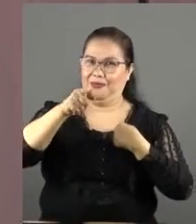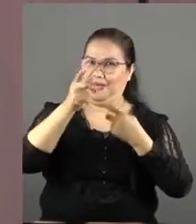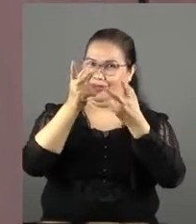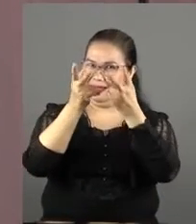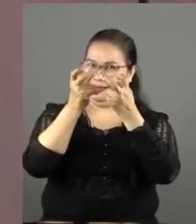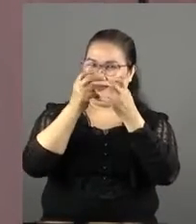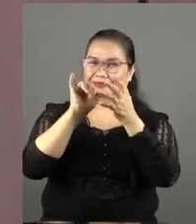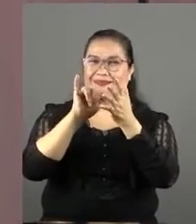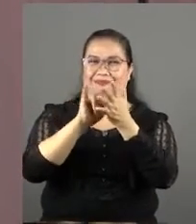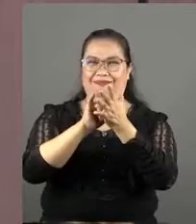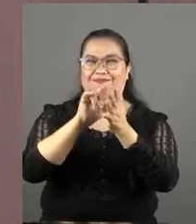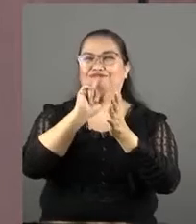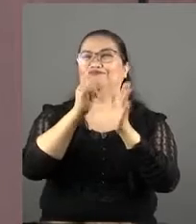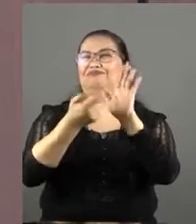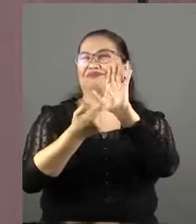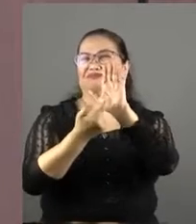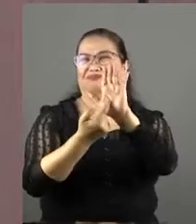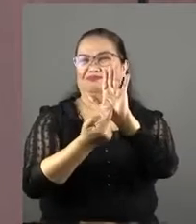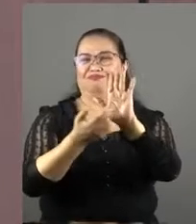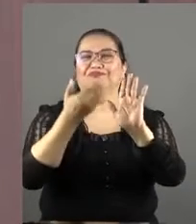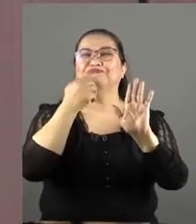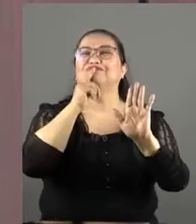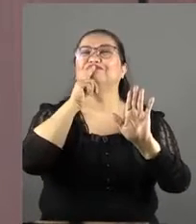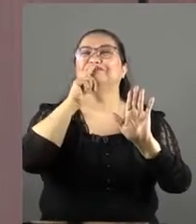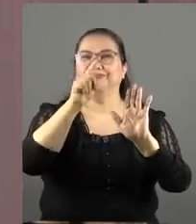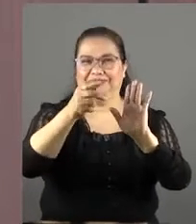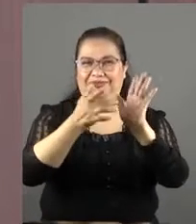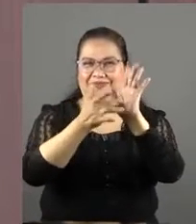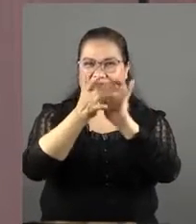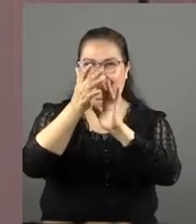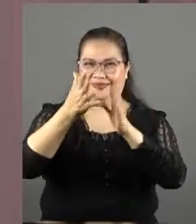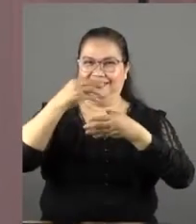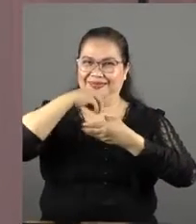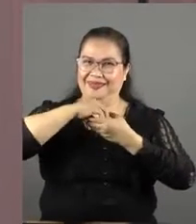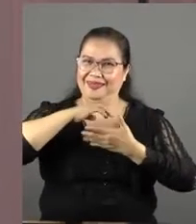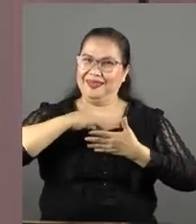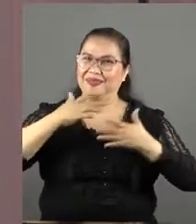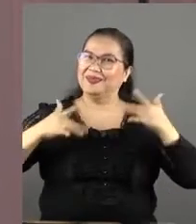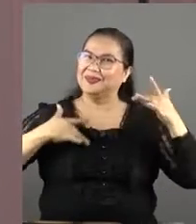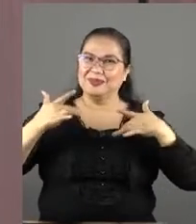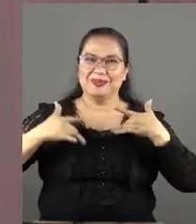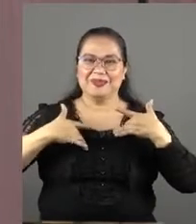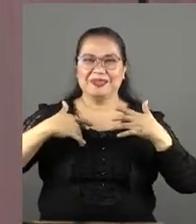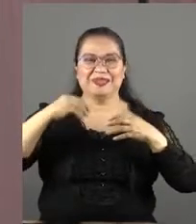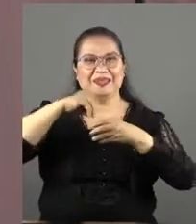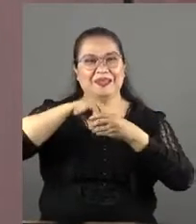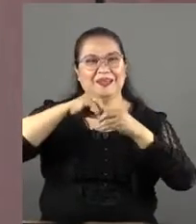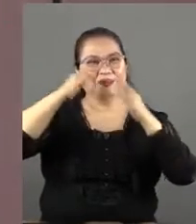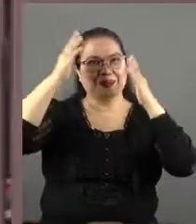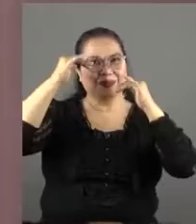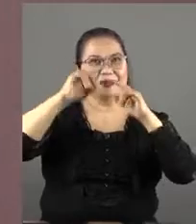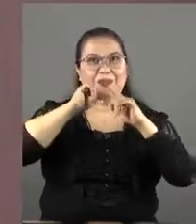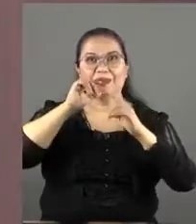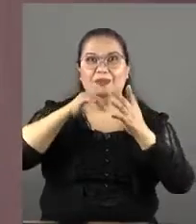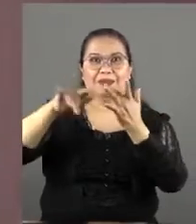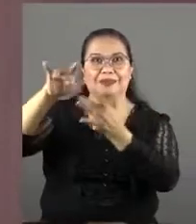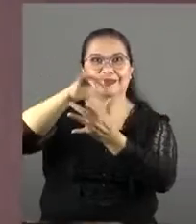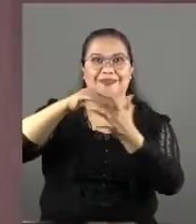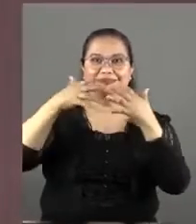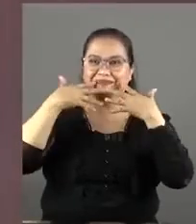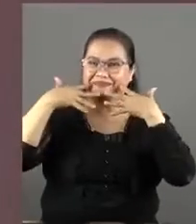That's credible Christianity because of inner joy, inner hope. By the way, it doesn't mean you go around, you